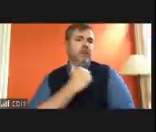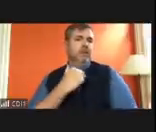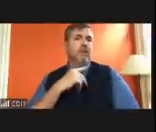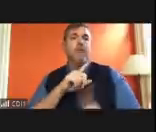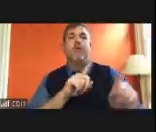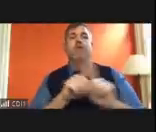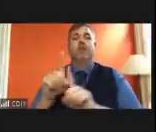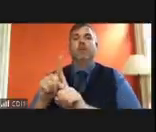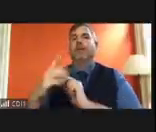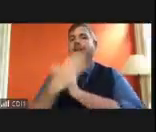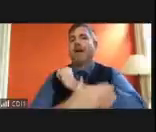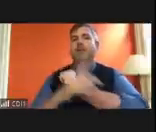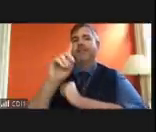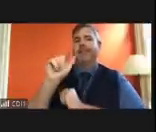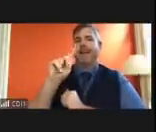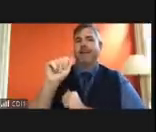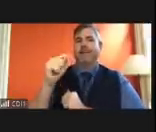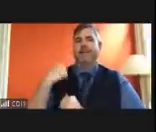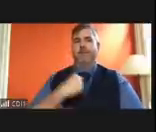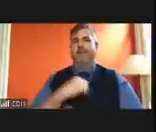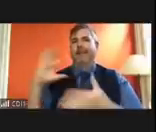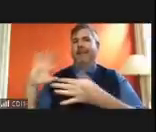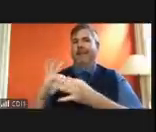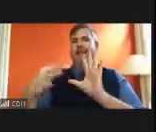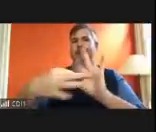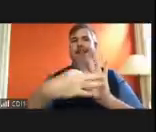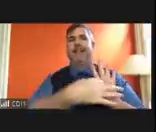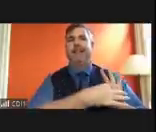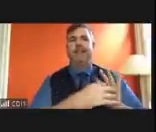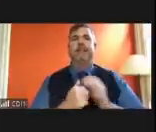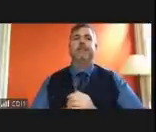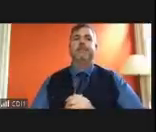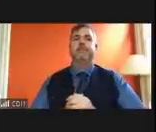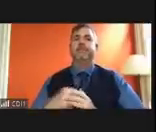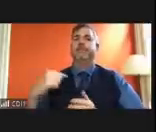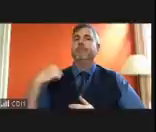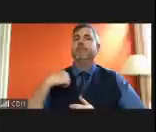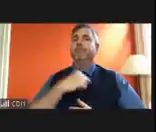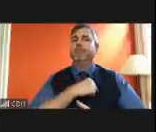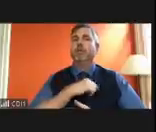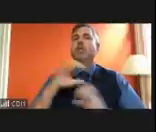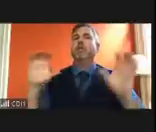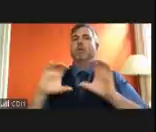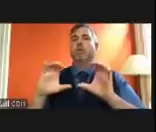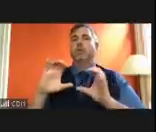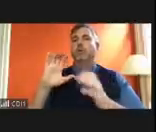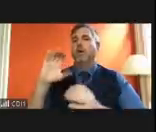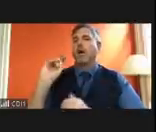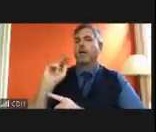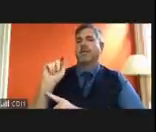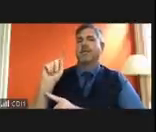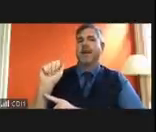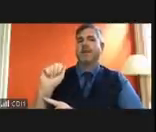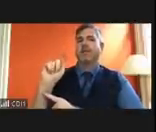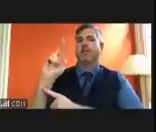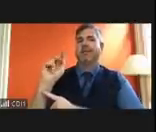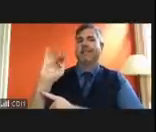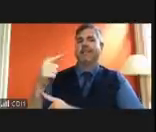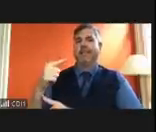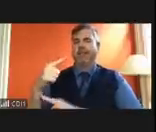together with, and we contact trace cases back to residential care facilities and skilled nursing